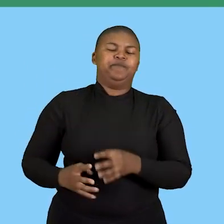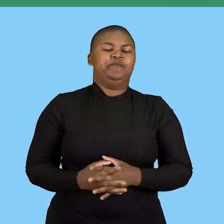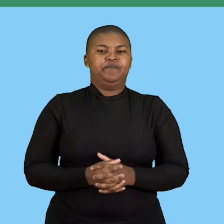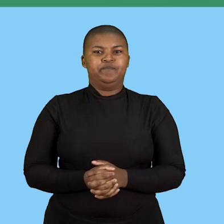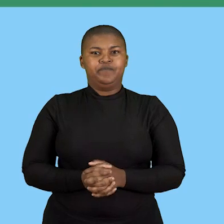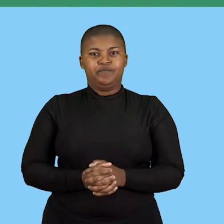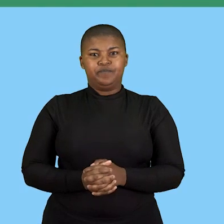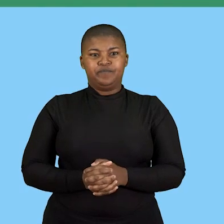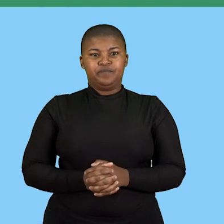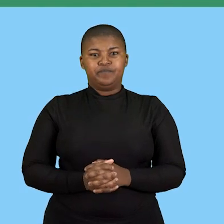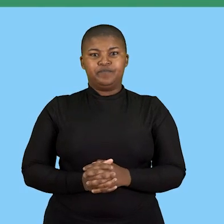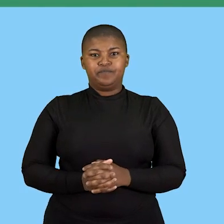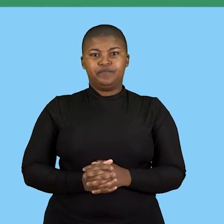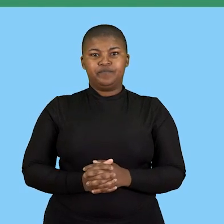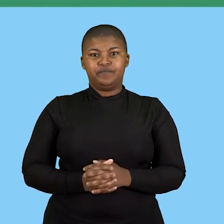is